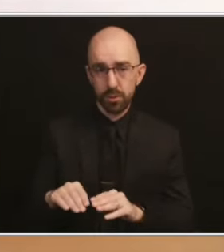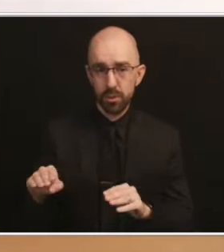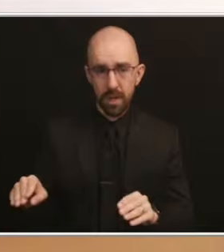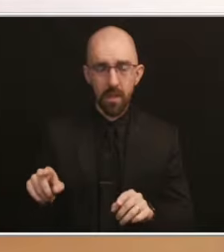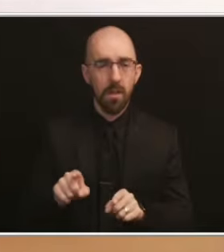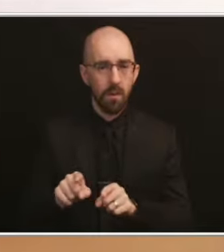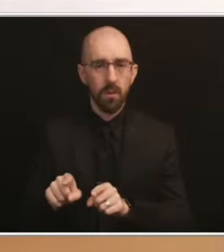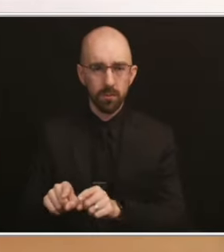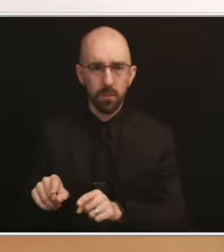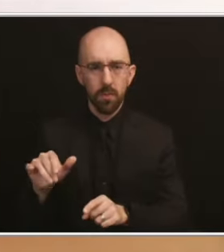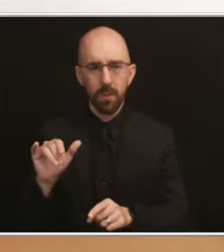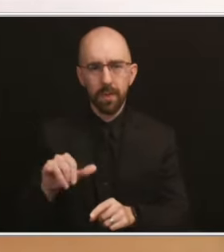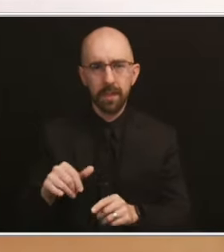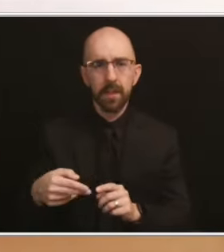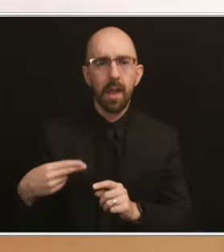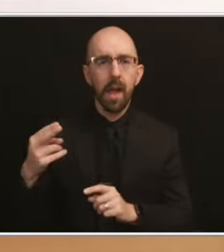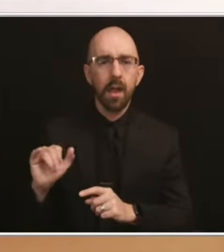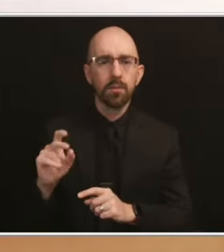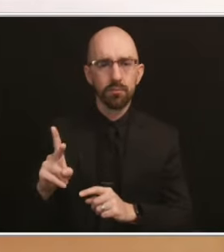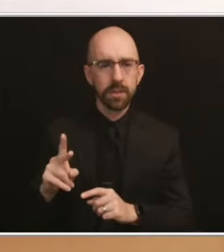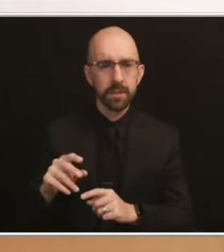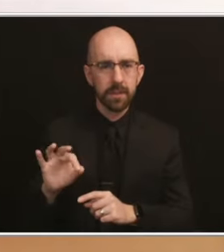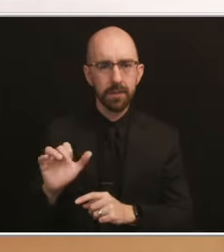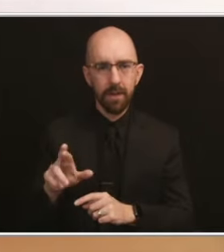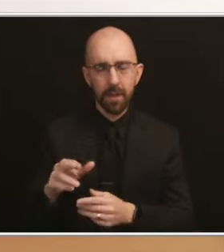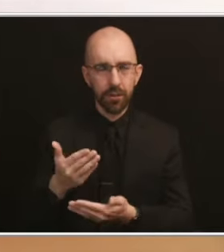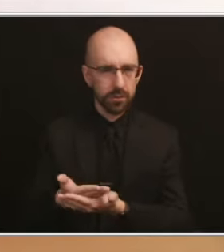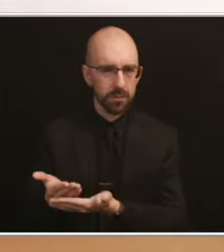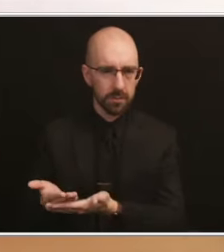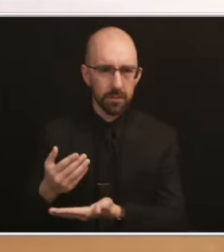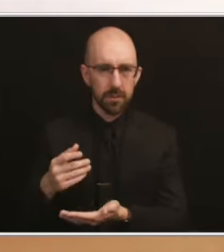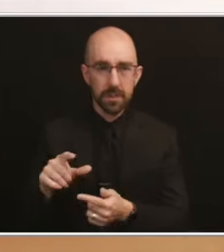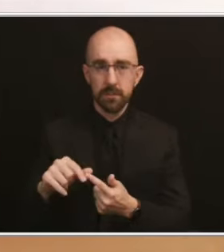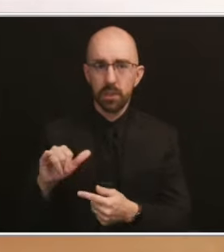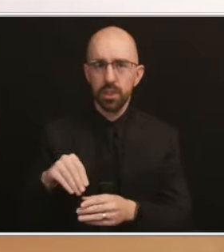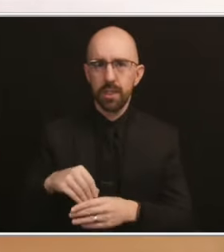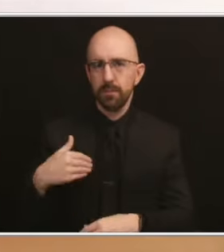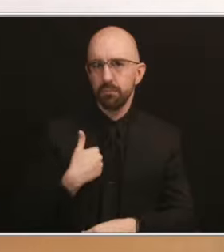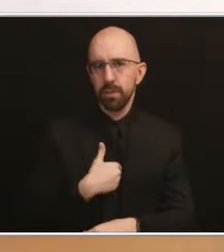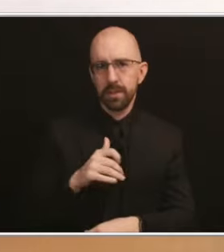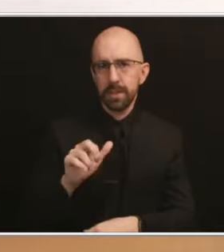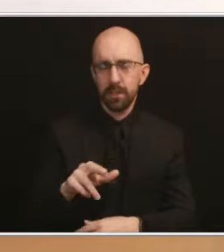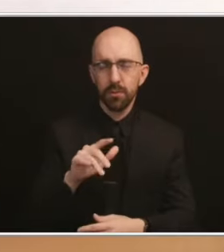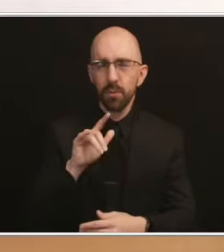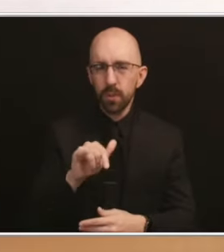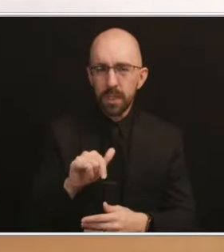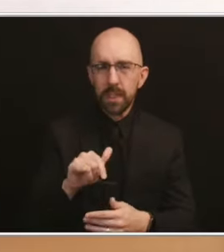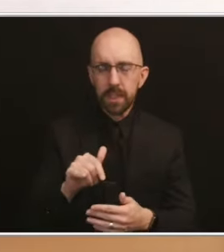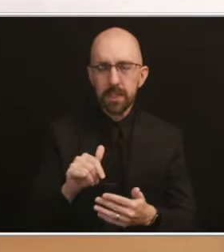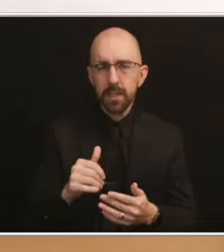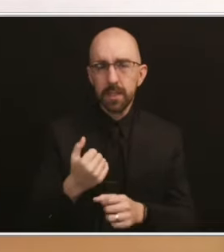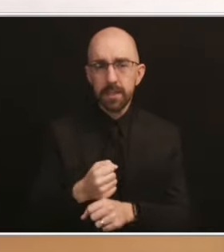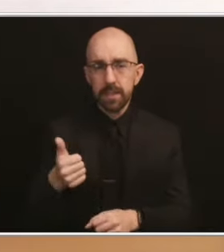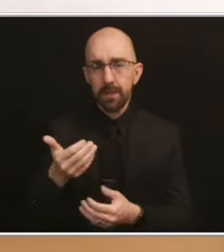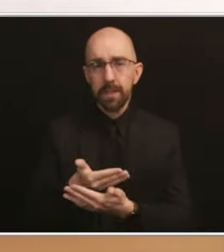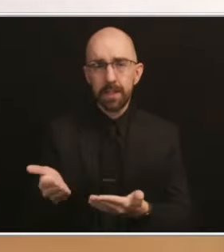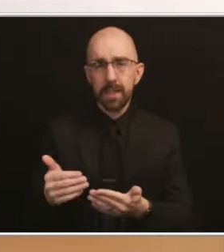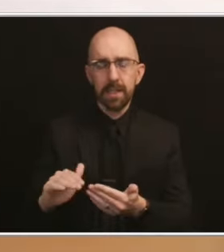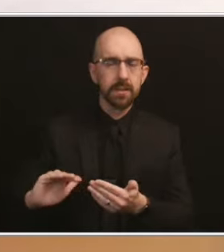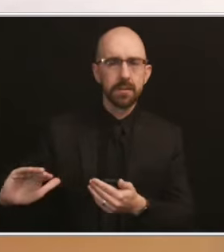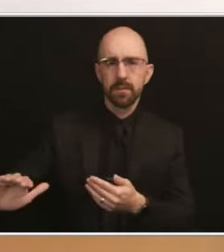is a higher risk factor, especially in breast cancer. So it's really, the safest thing is to stay away